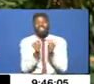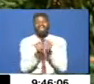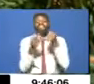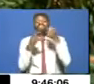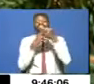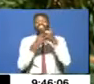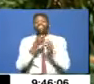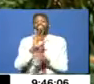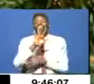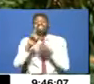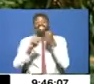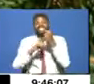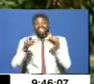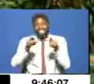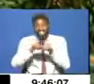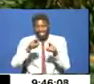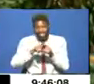1966 as a veterinary surgeon.